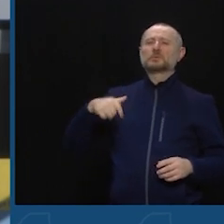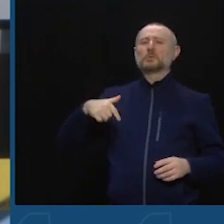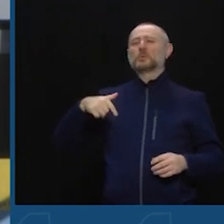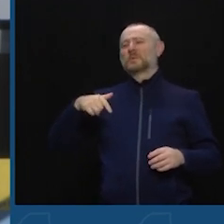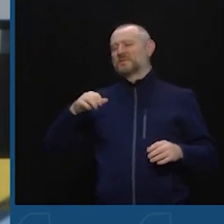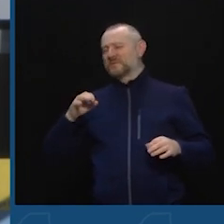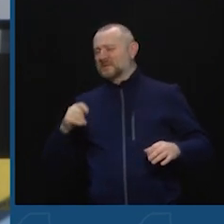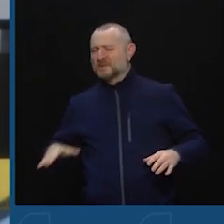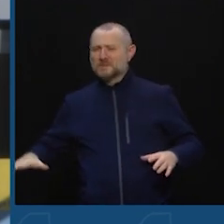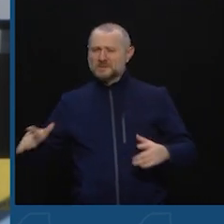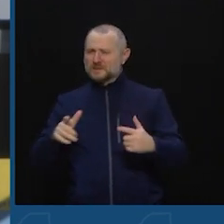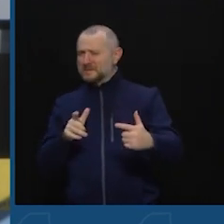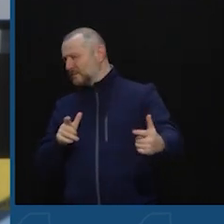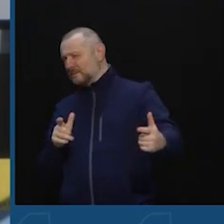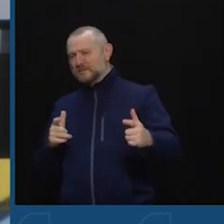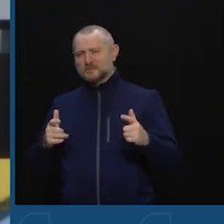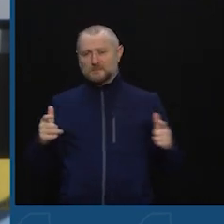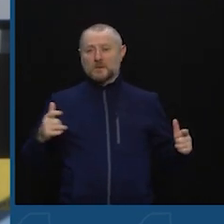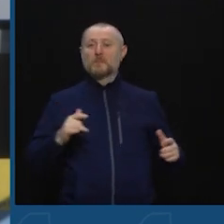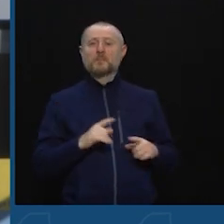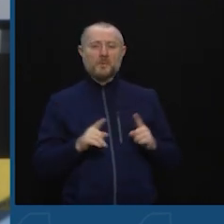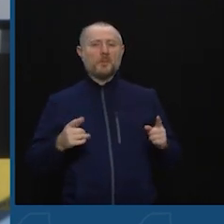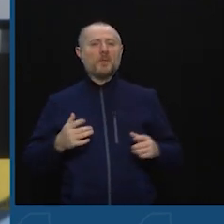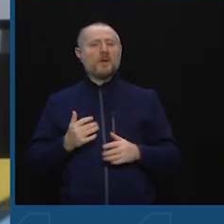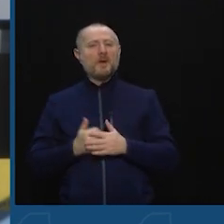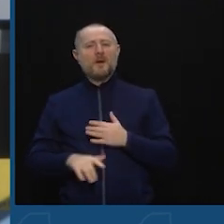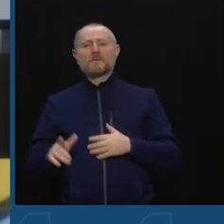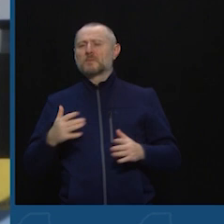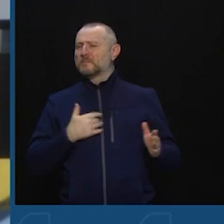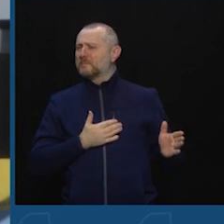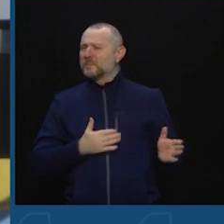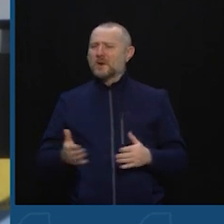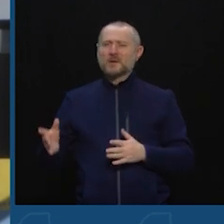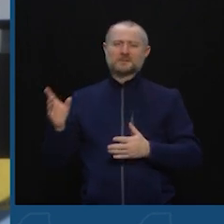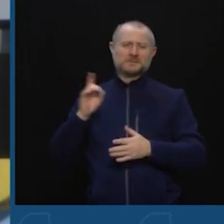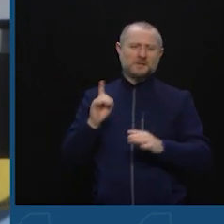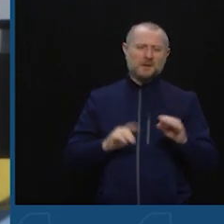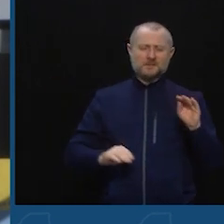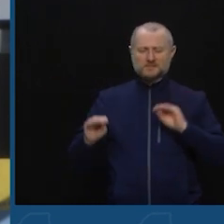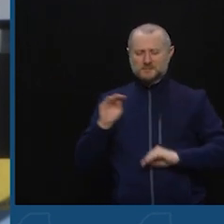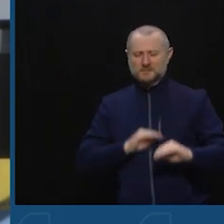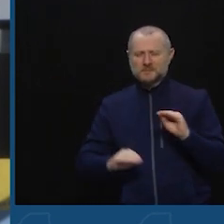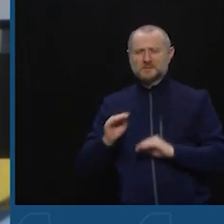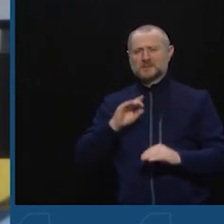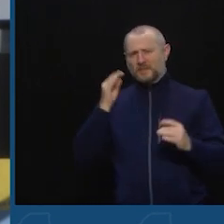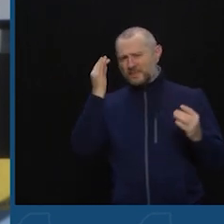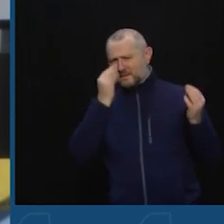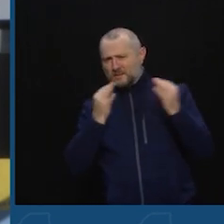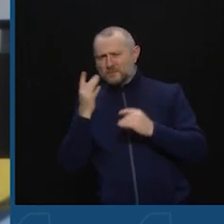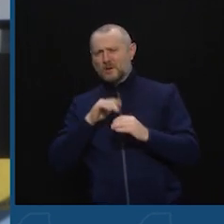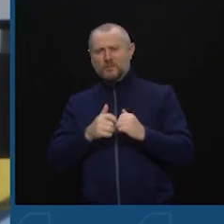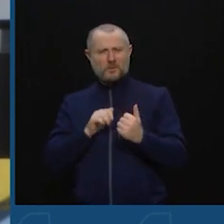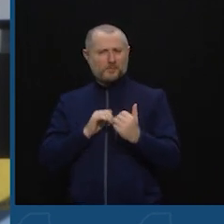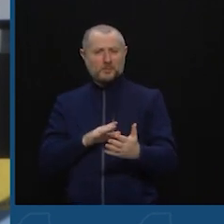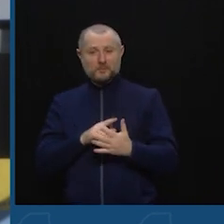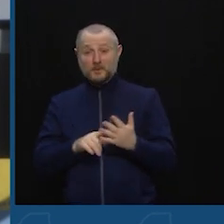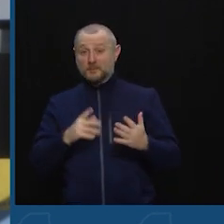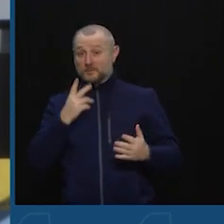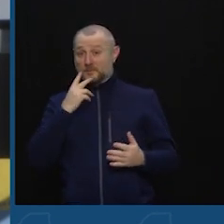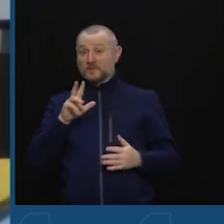of square feet, but every bit of it has been planned and designed in a very thoughtful way, and that's what you're seeing today here as well. 35